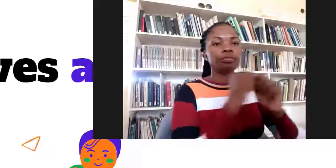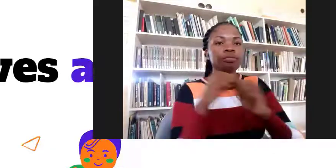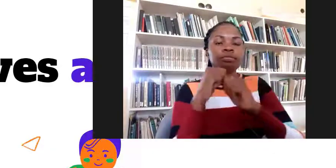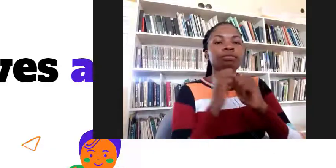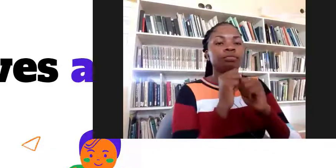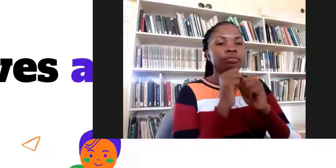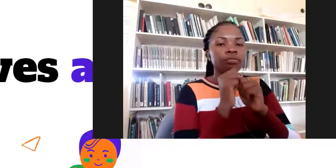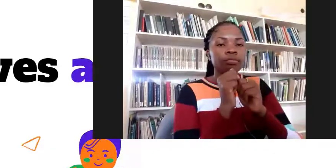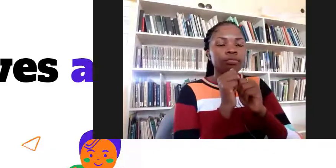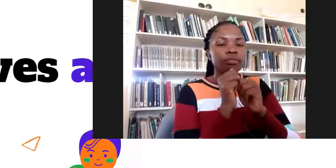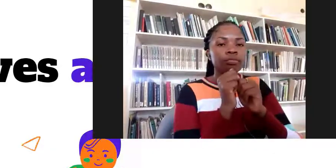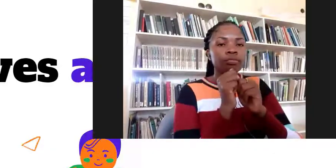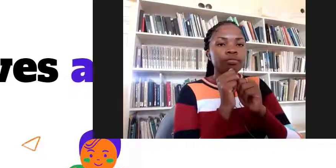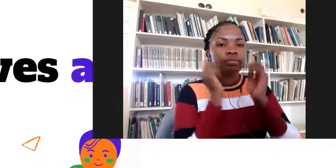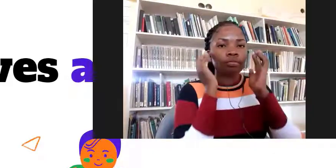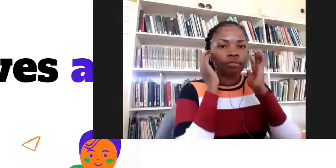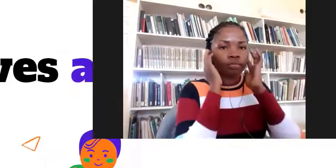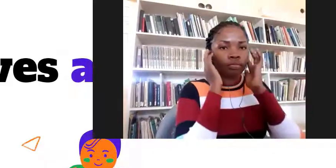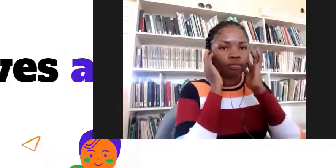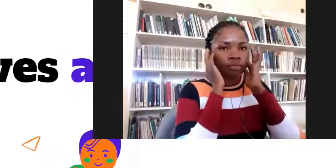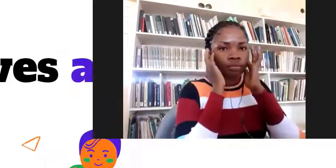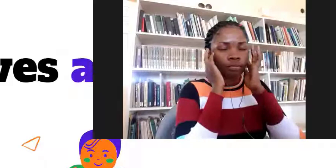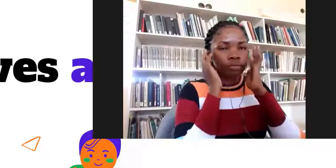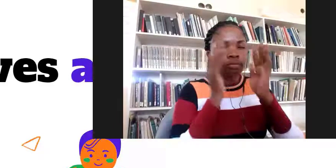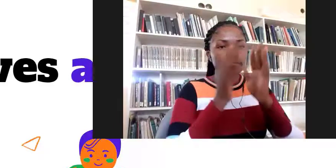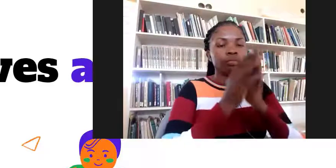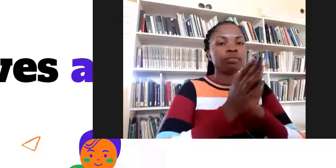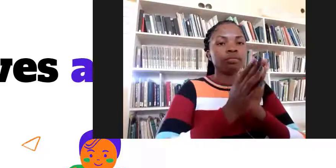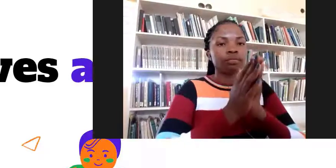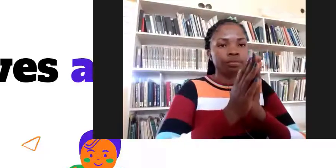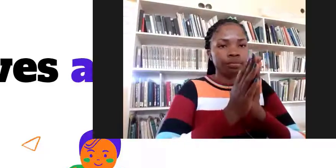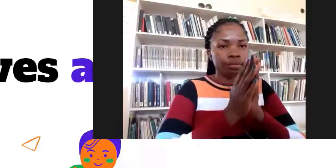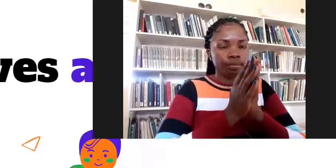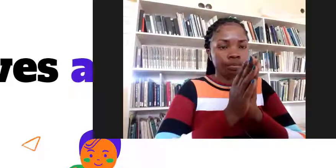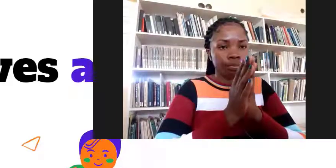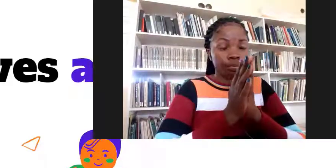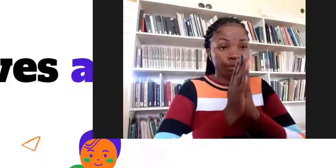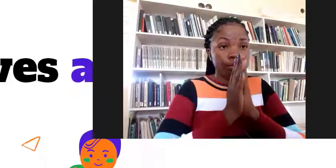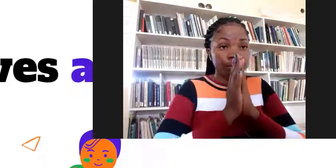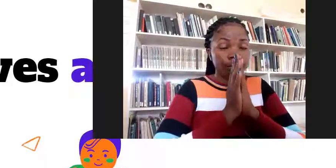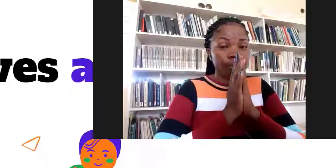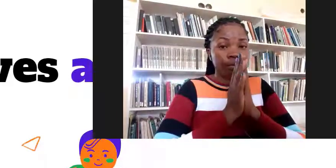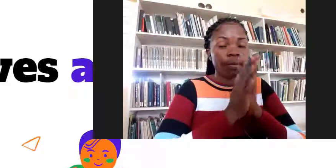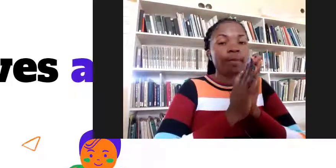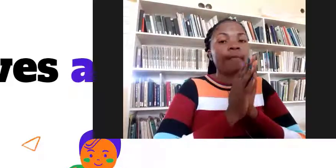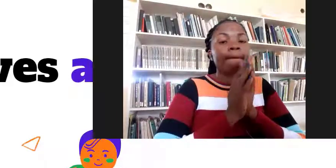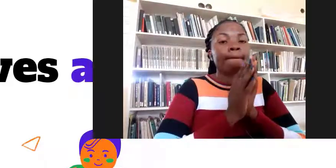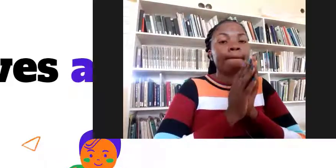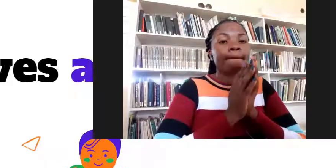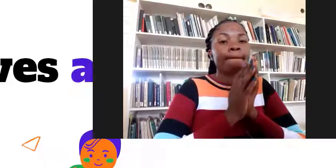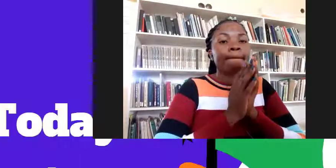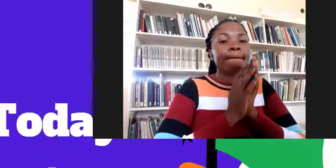rules that have to govern us during this session.